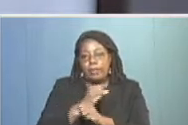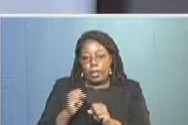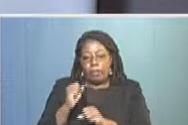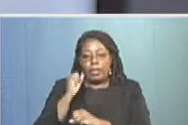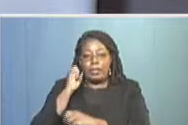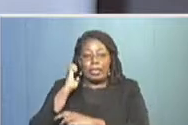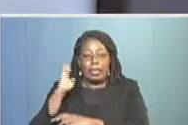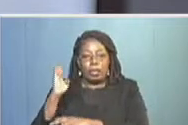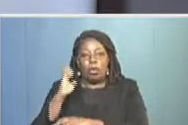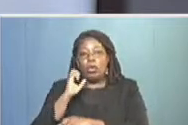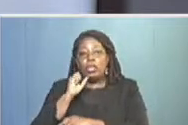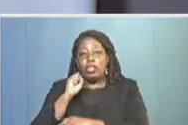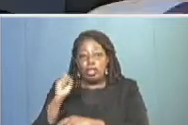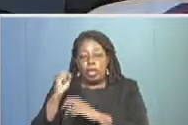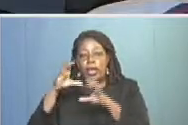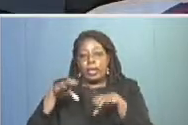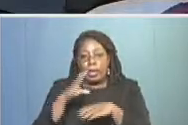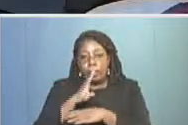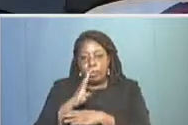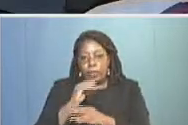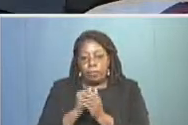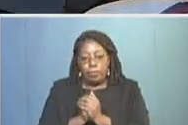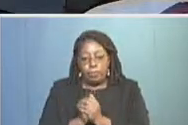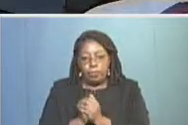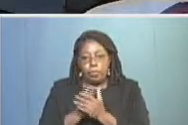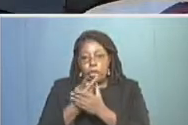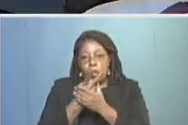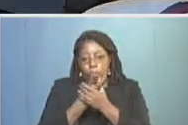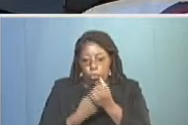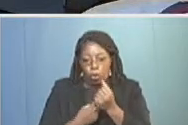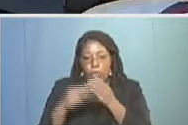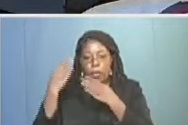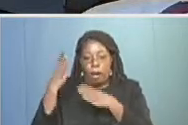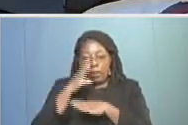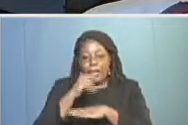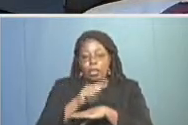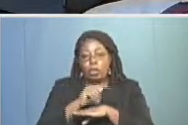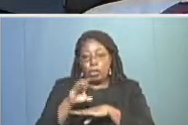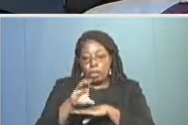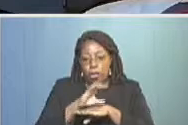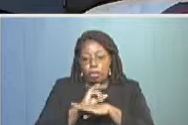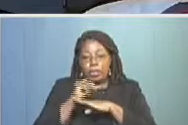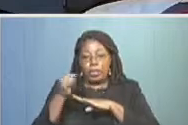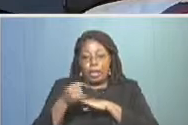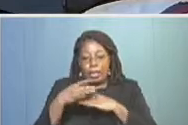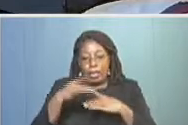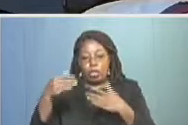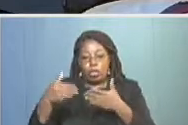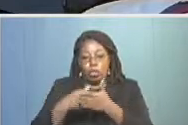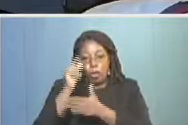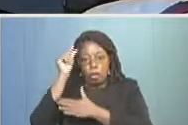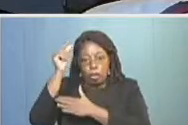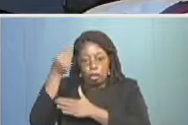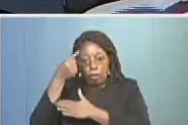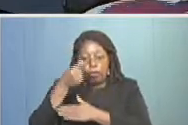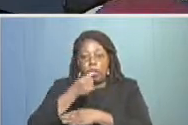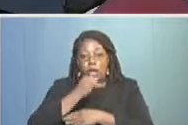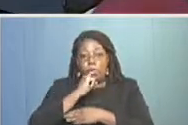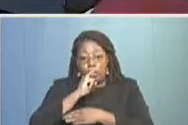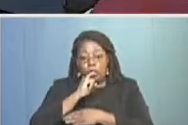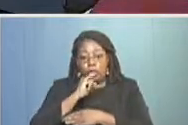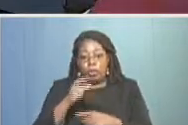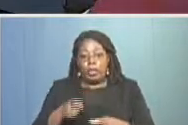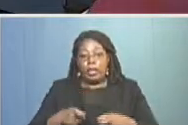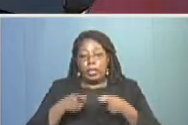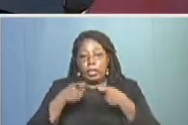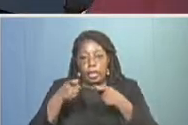or she can be. With both the Bahamas and the Turks and Caicos Islands having recently elected new governments, Bishop Boyd offering this